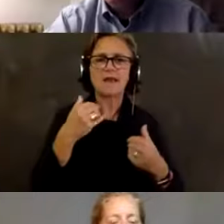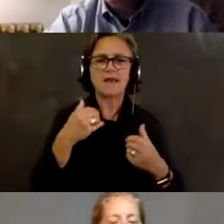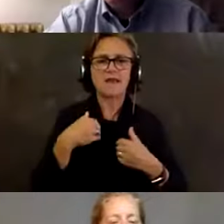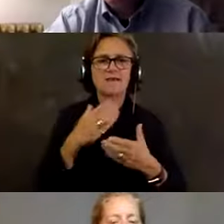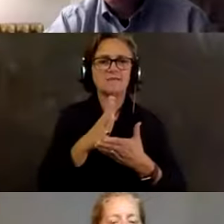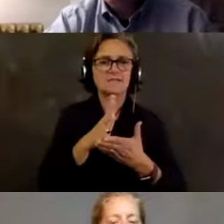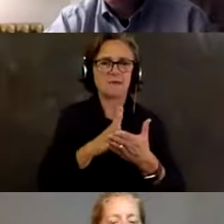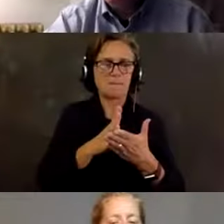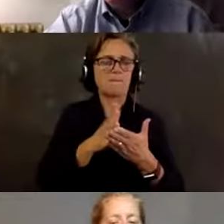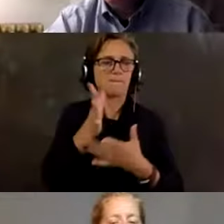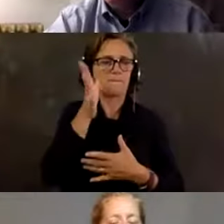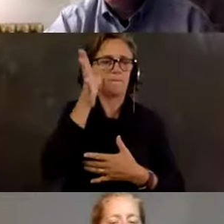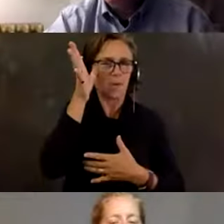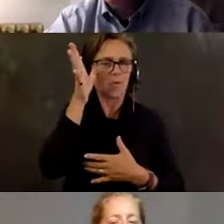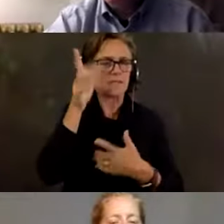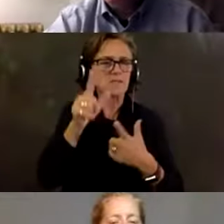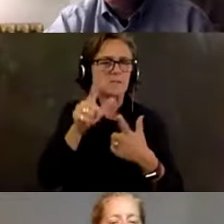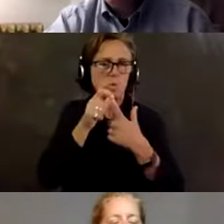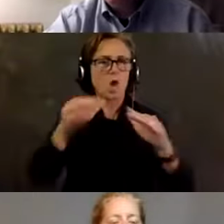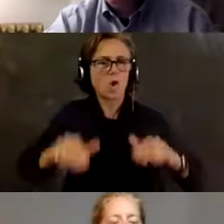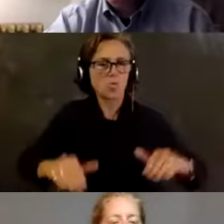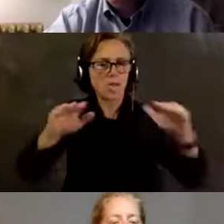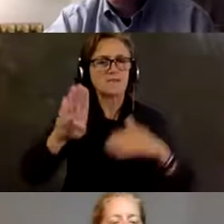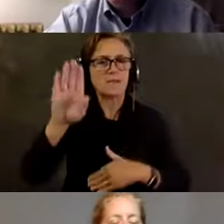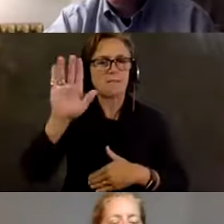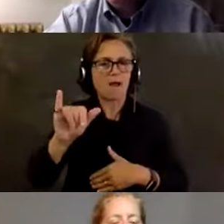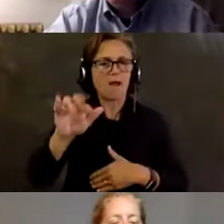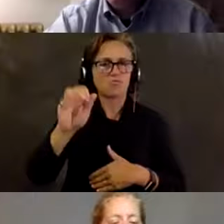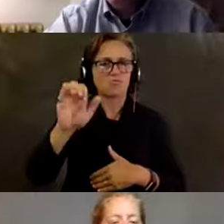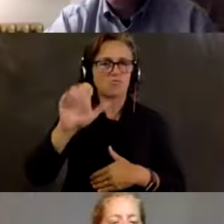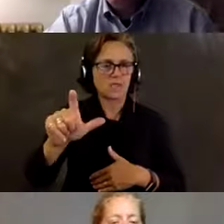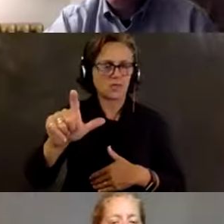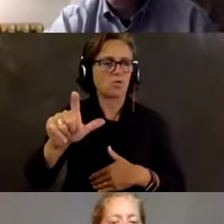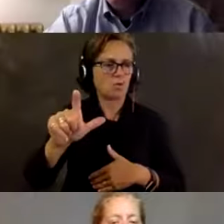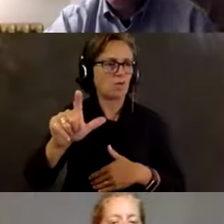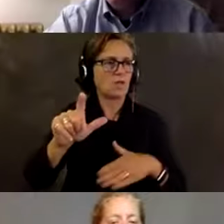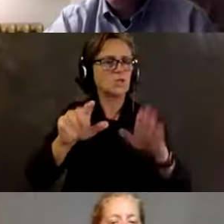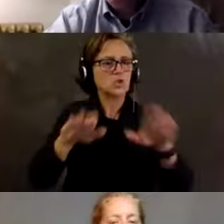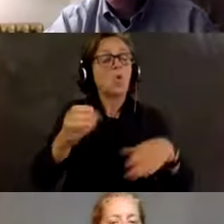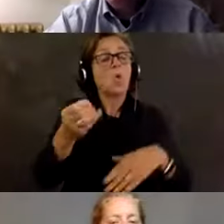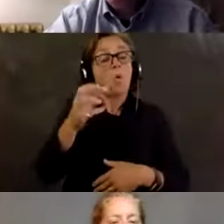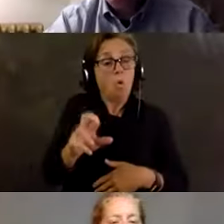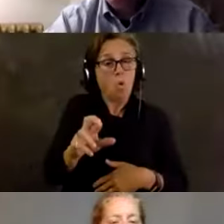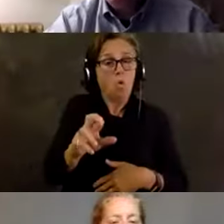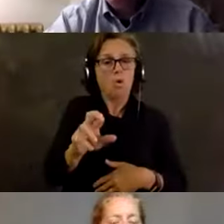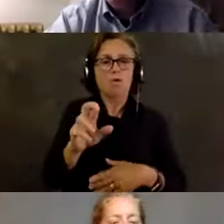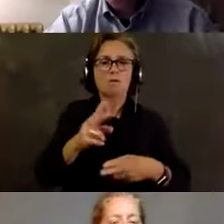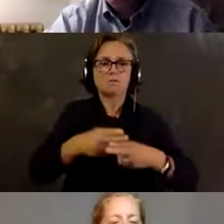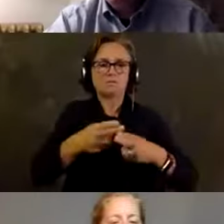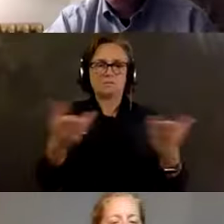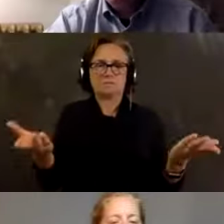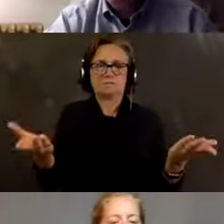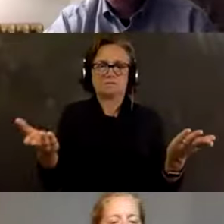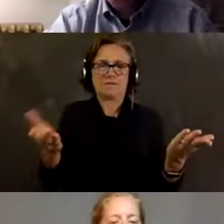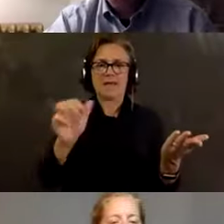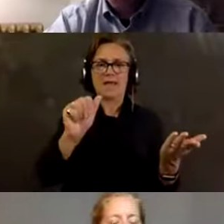biracial children or kids that are ambiguous, because I know I identify as an African American, like everyone has multiple